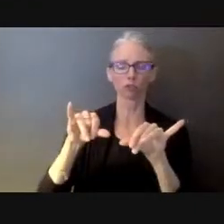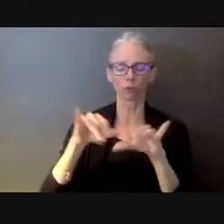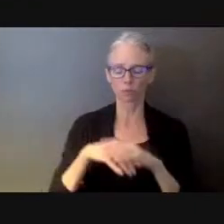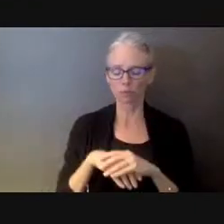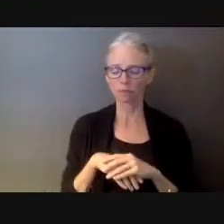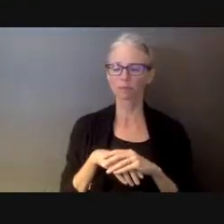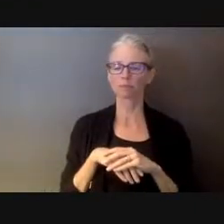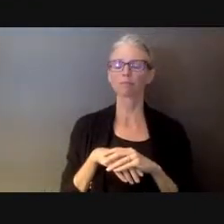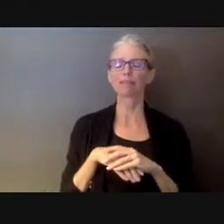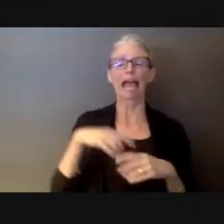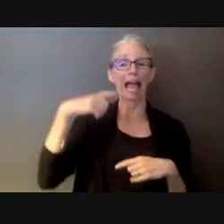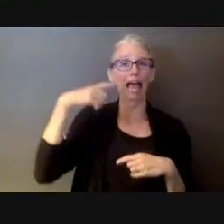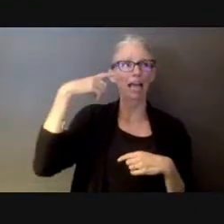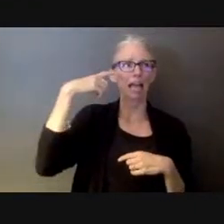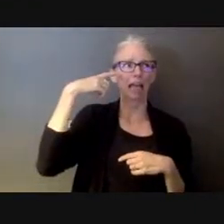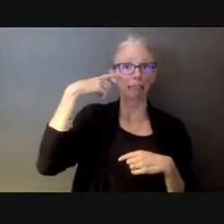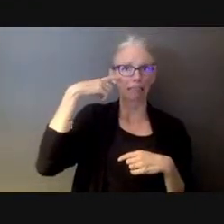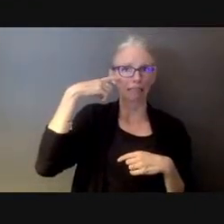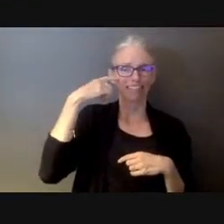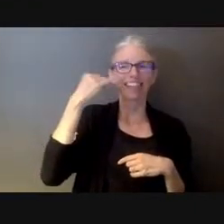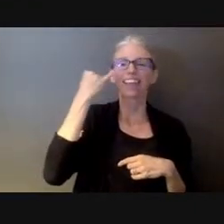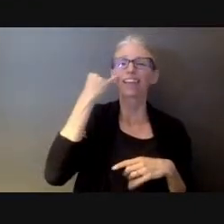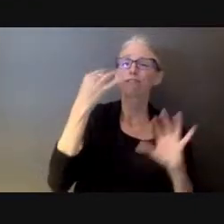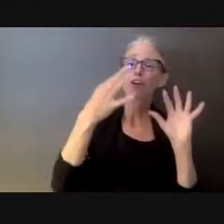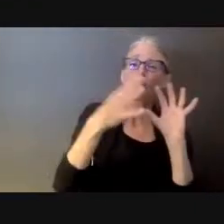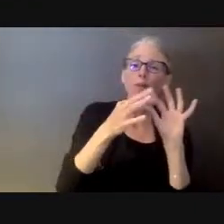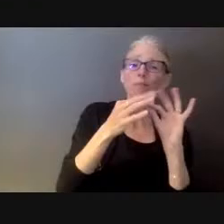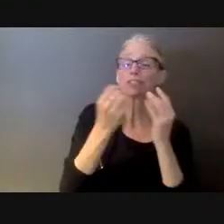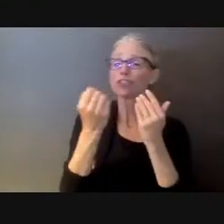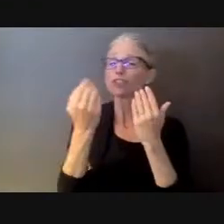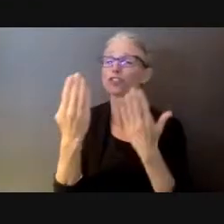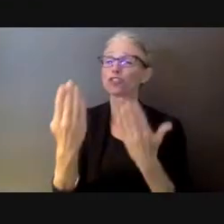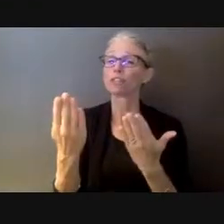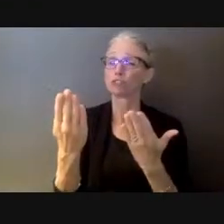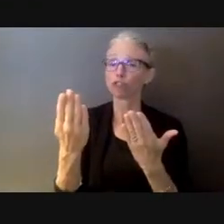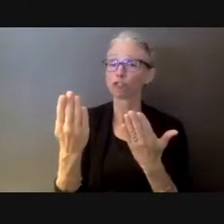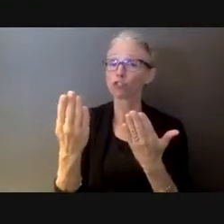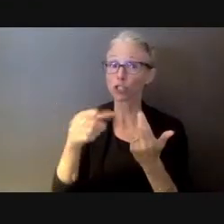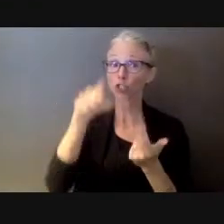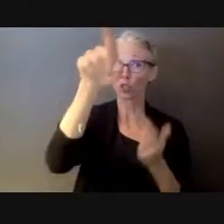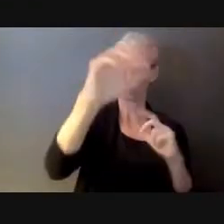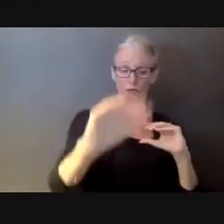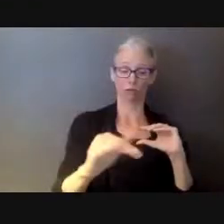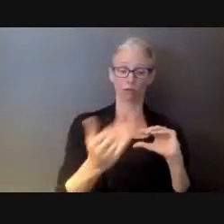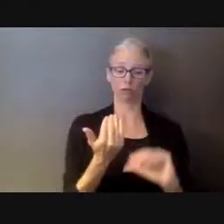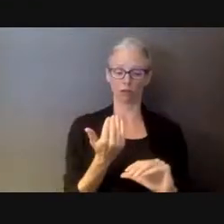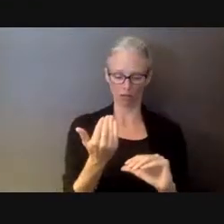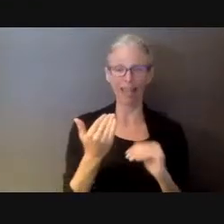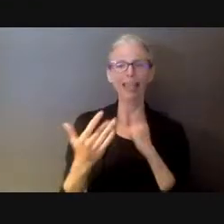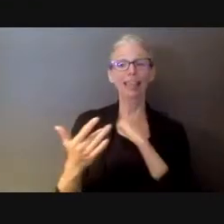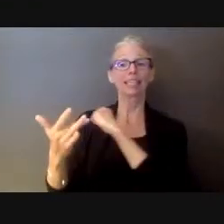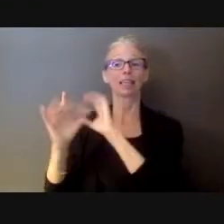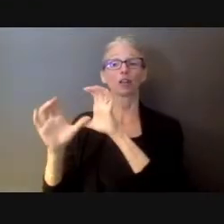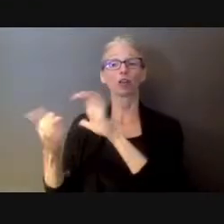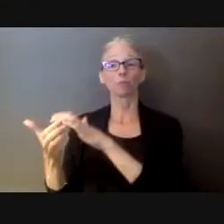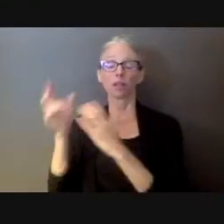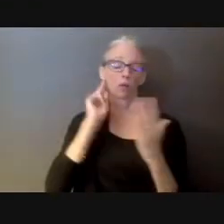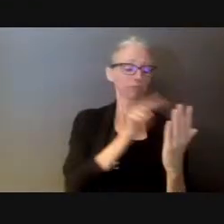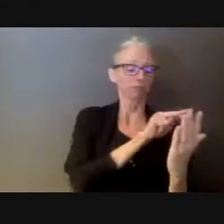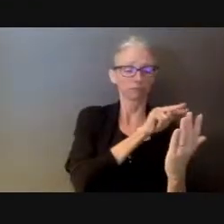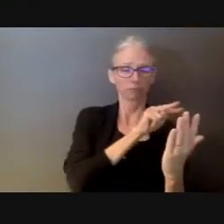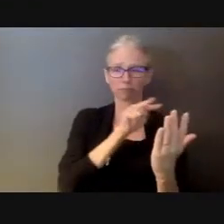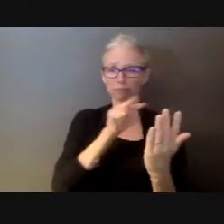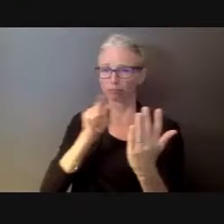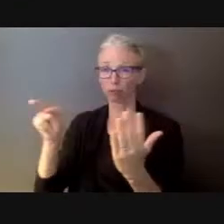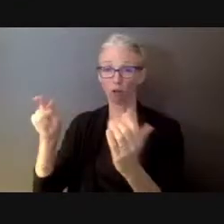submit comments or suggestions, that the technical committee will review all of them. And if we as a group or